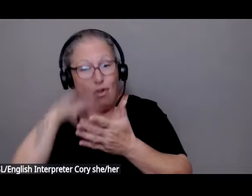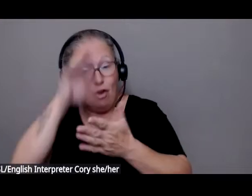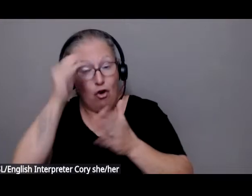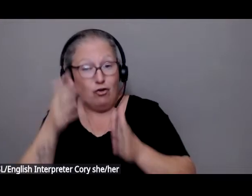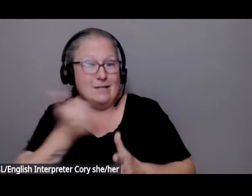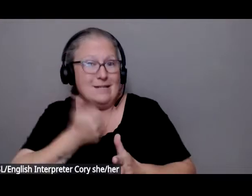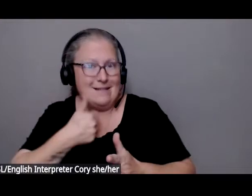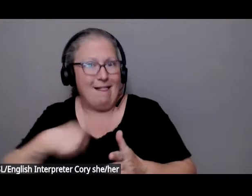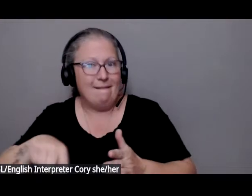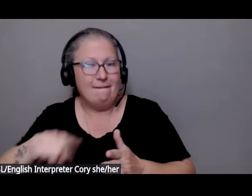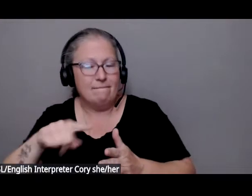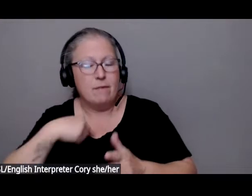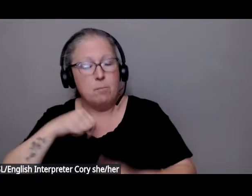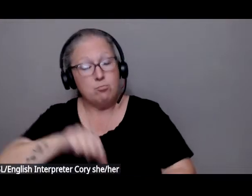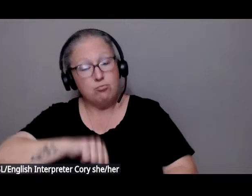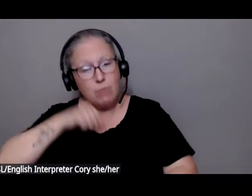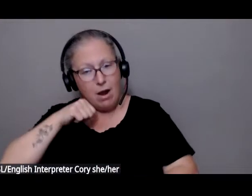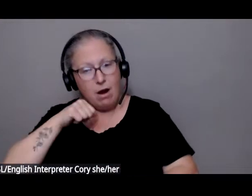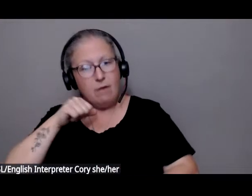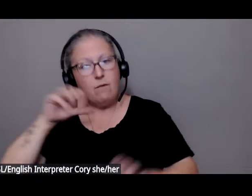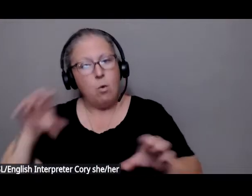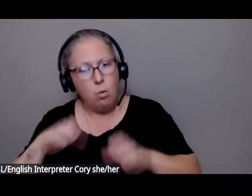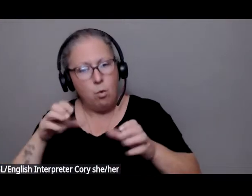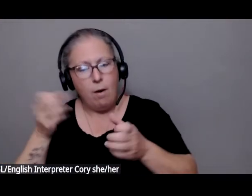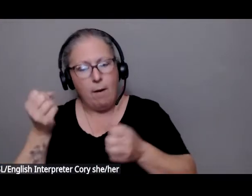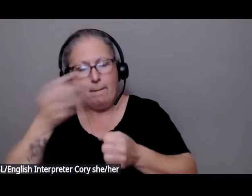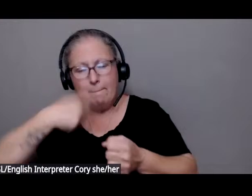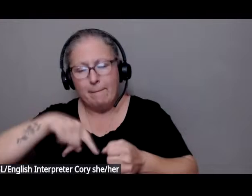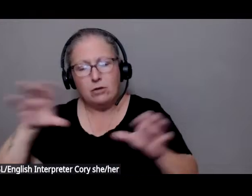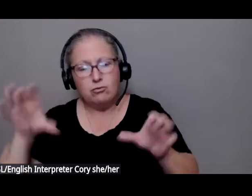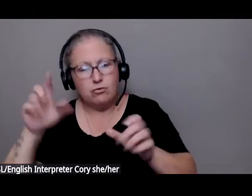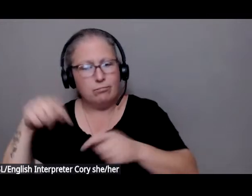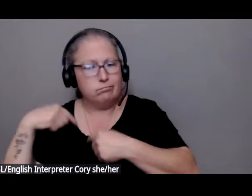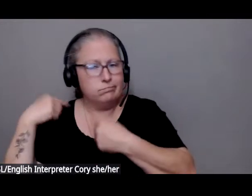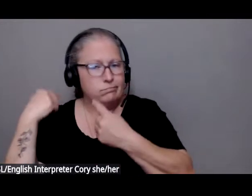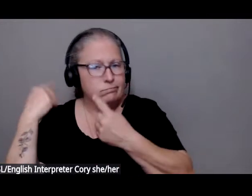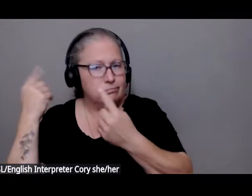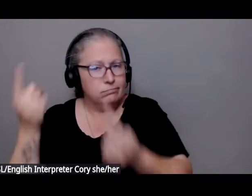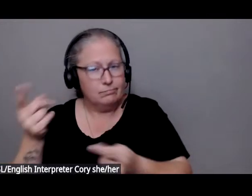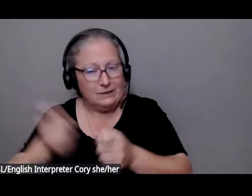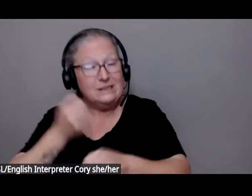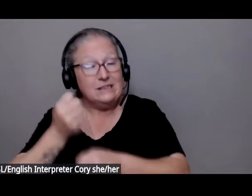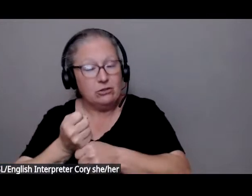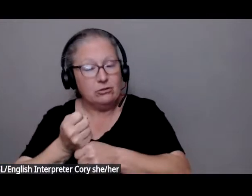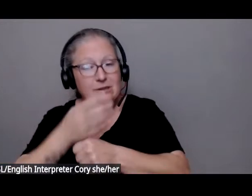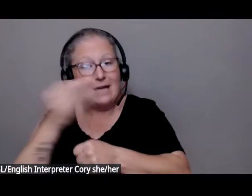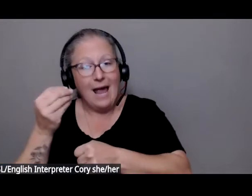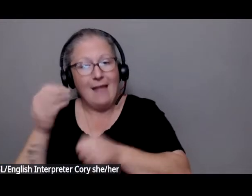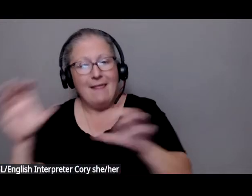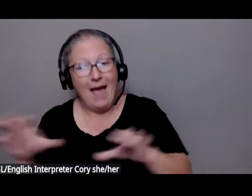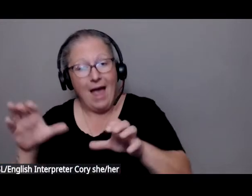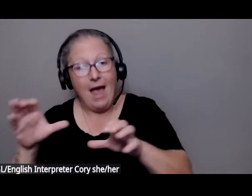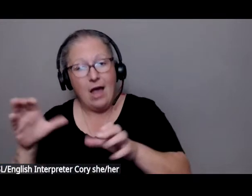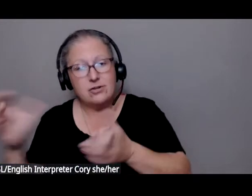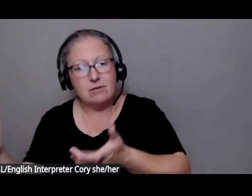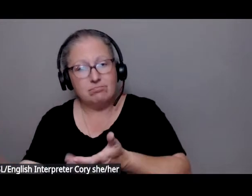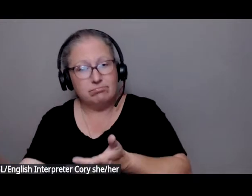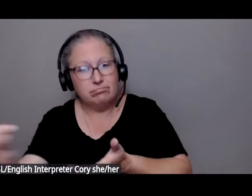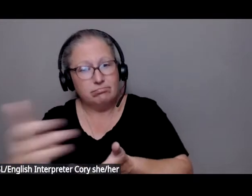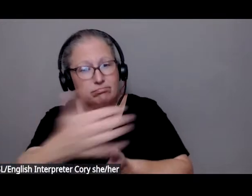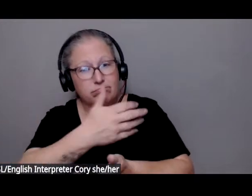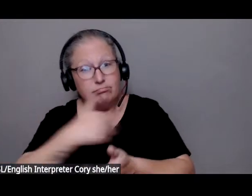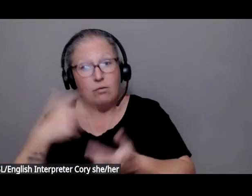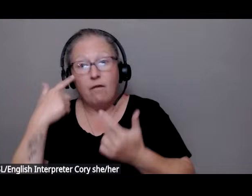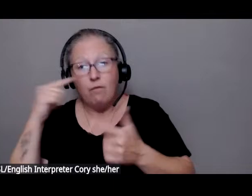I am proud of the work that many of us have done over the years, and the collective actions we have taken towards supporting